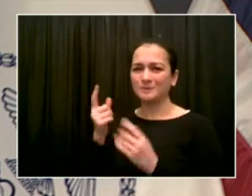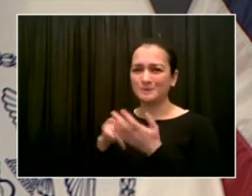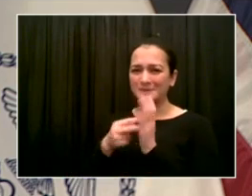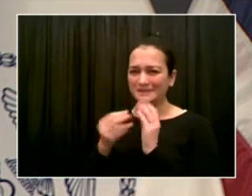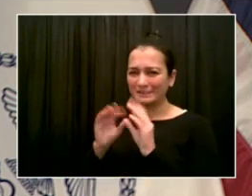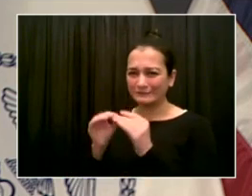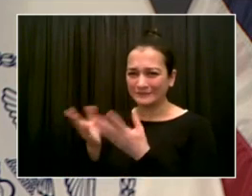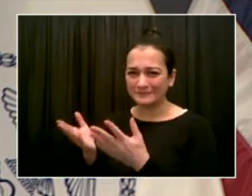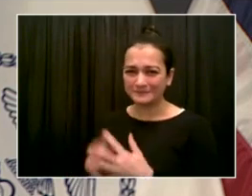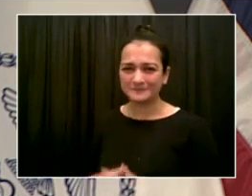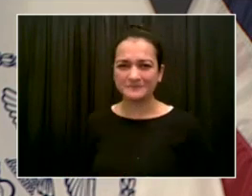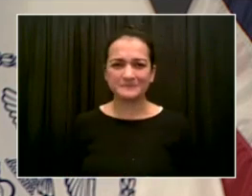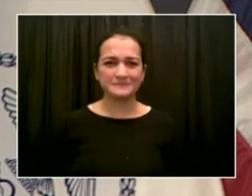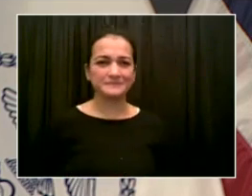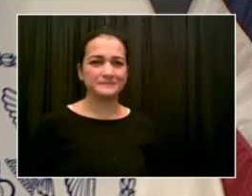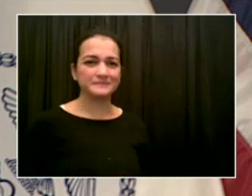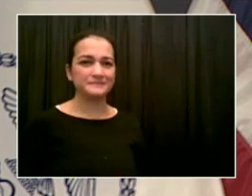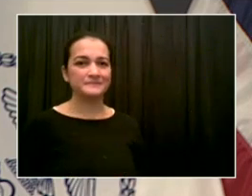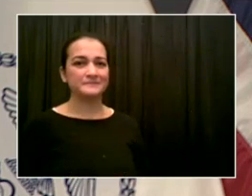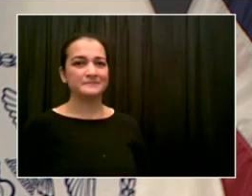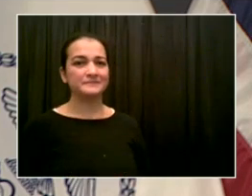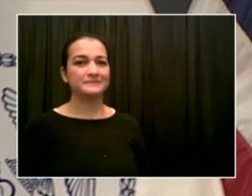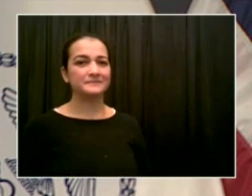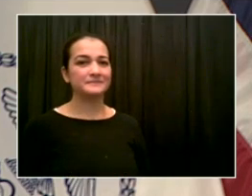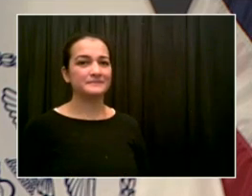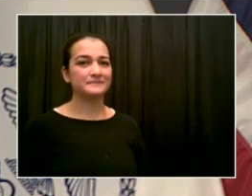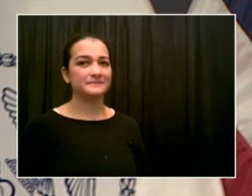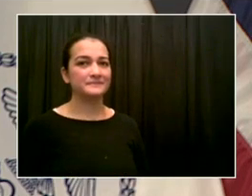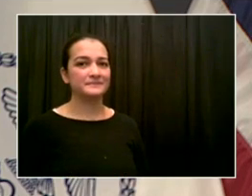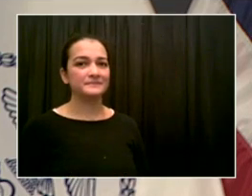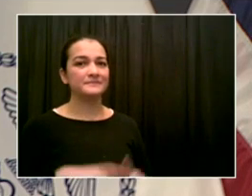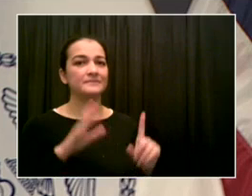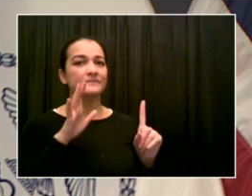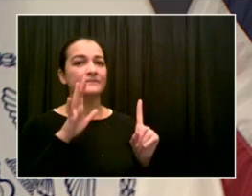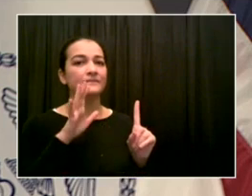Top thing. Oh, top thing in terms of?